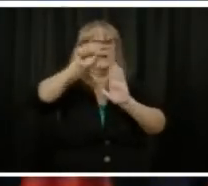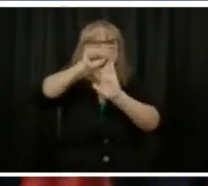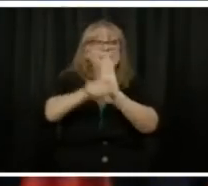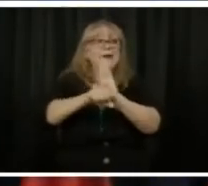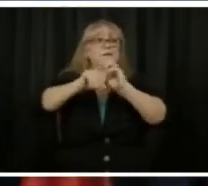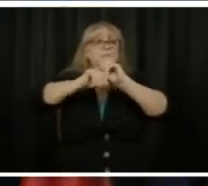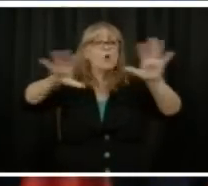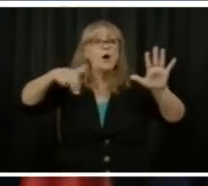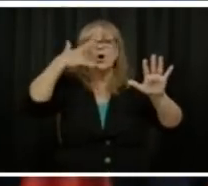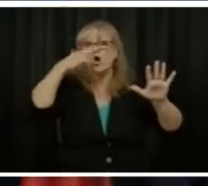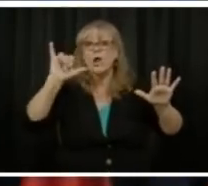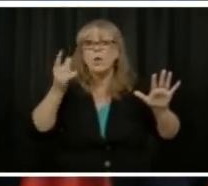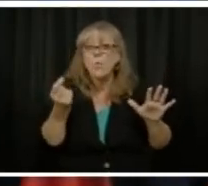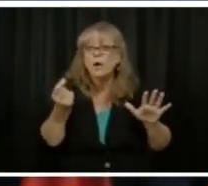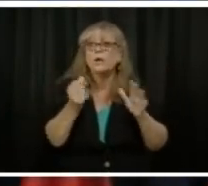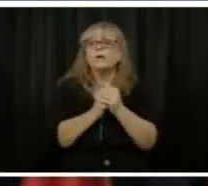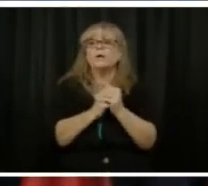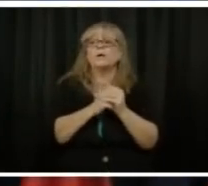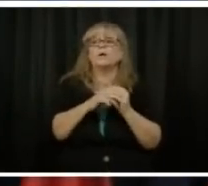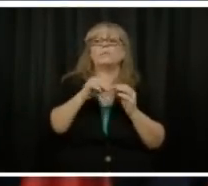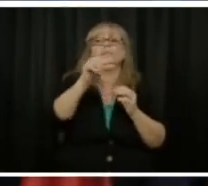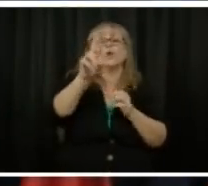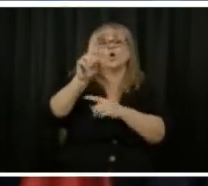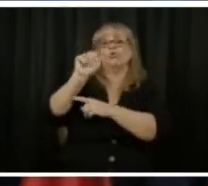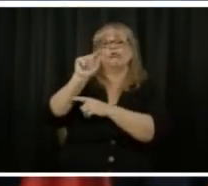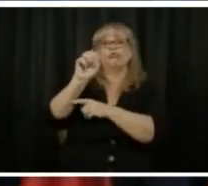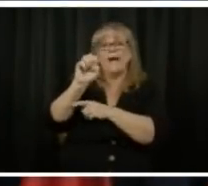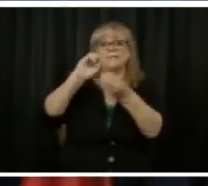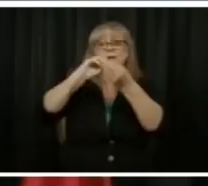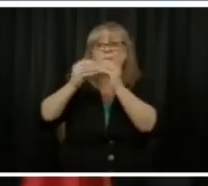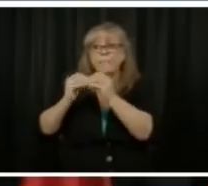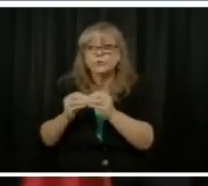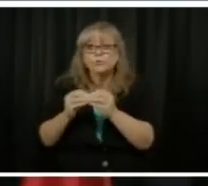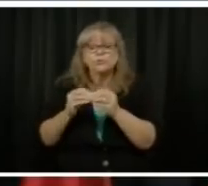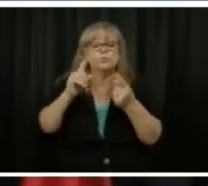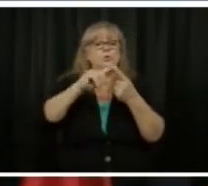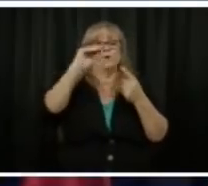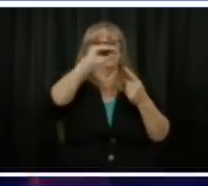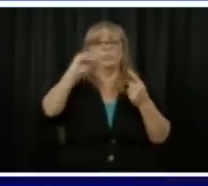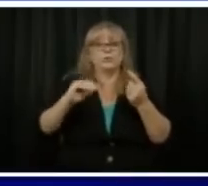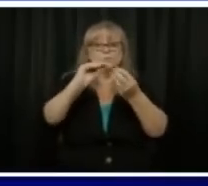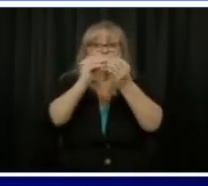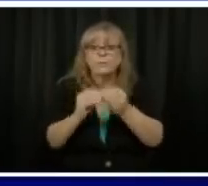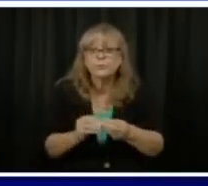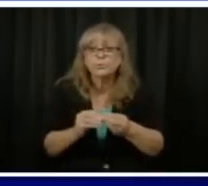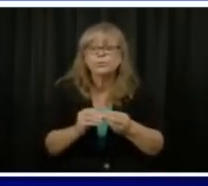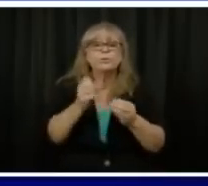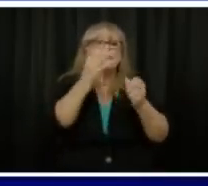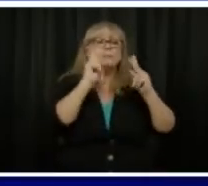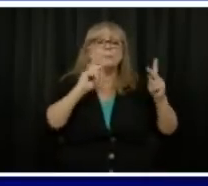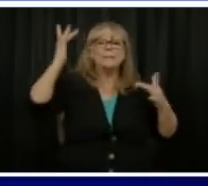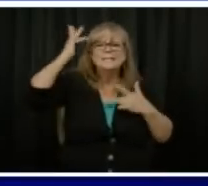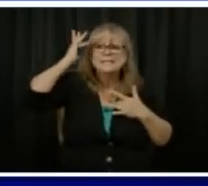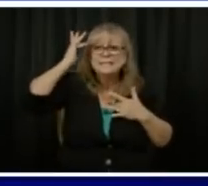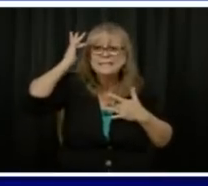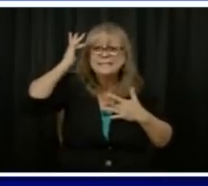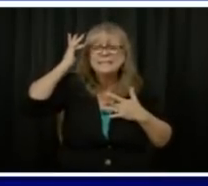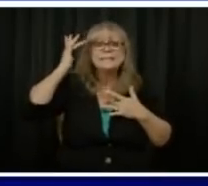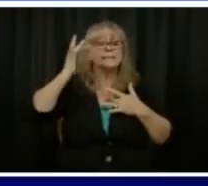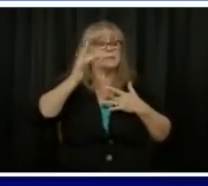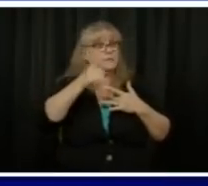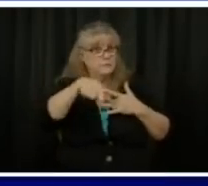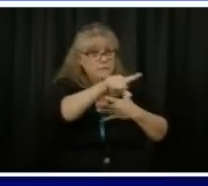the percentage of positive COVID tests, how successful we are in social distancing.